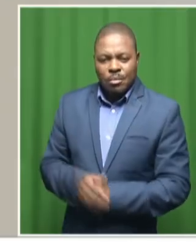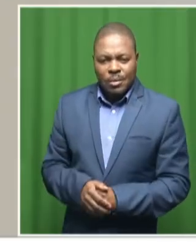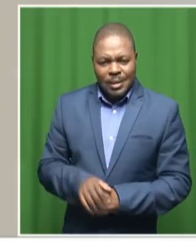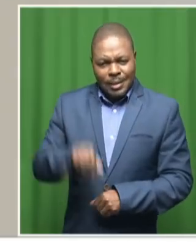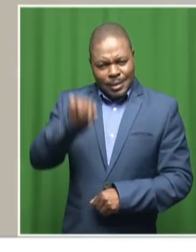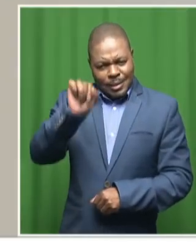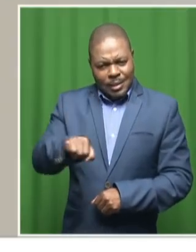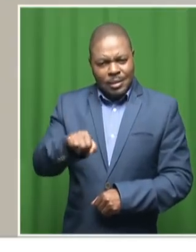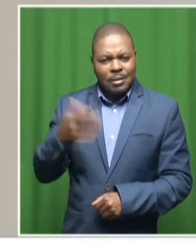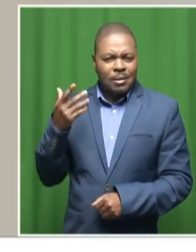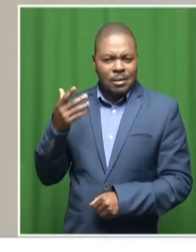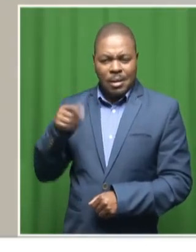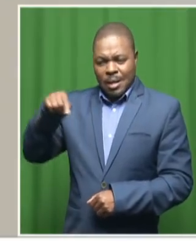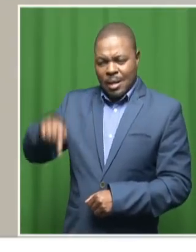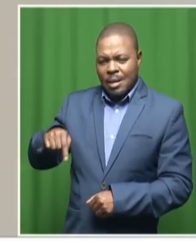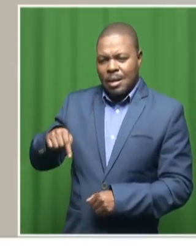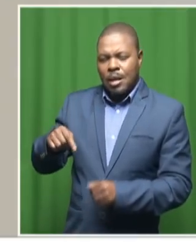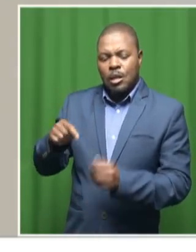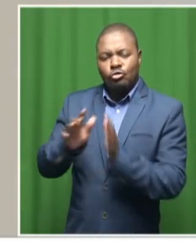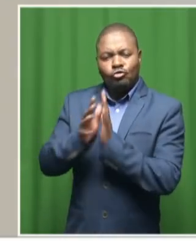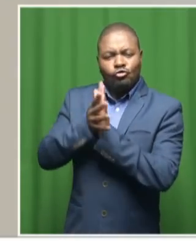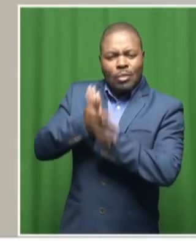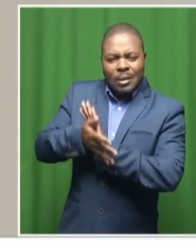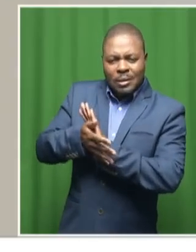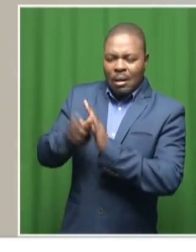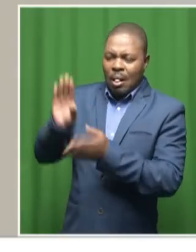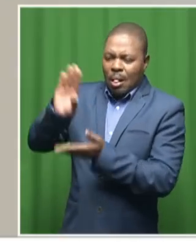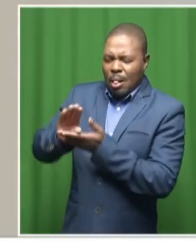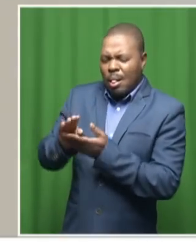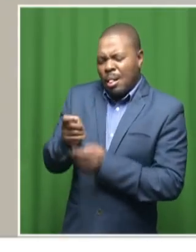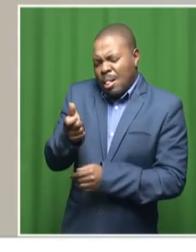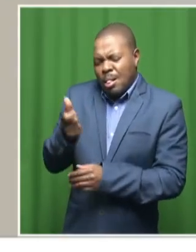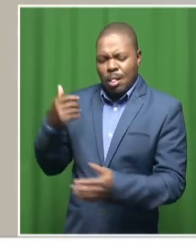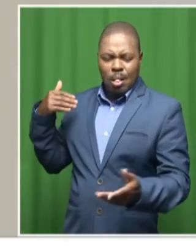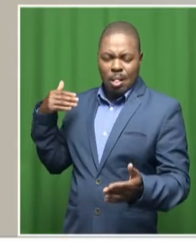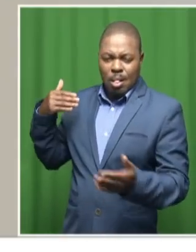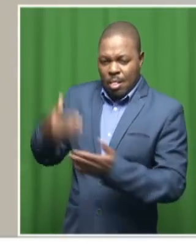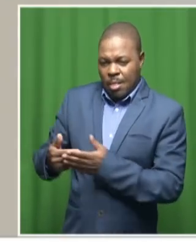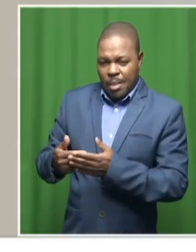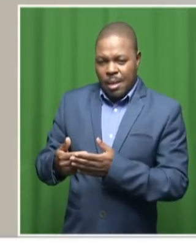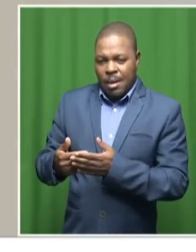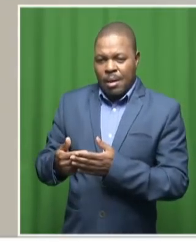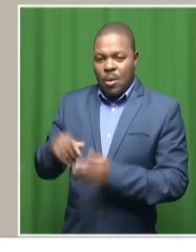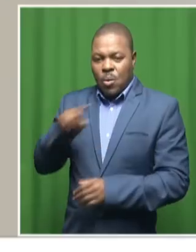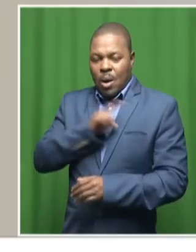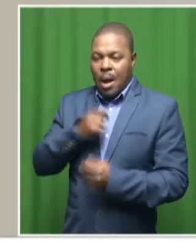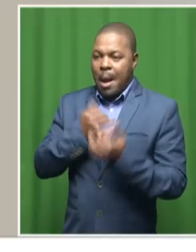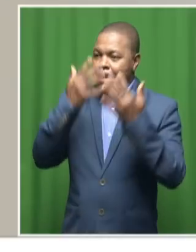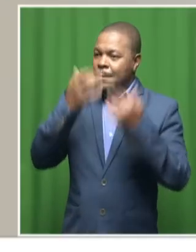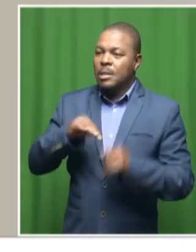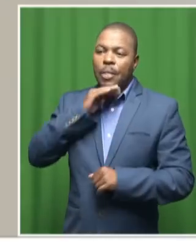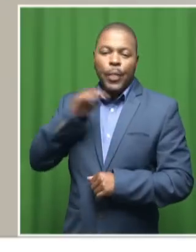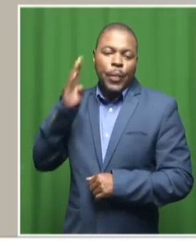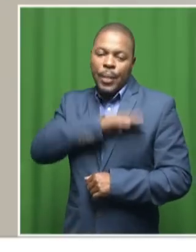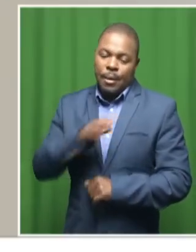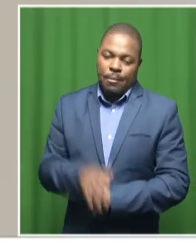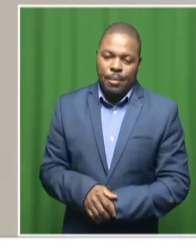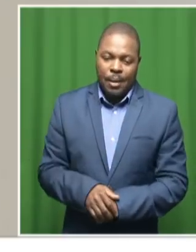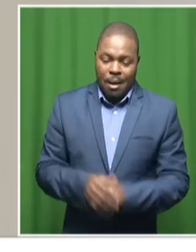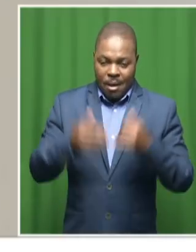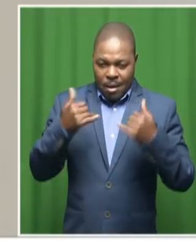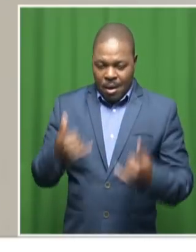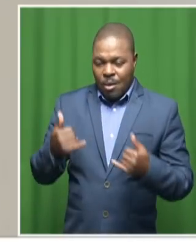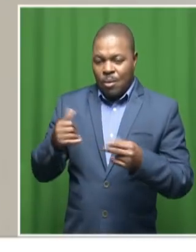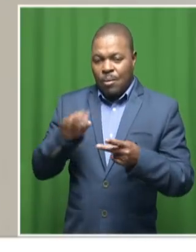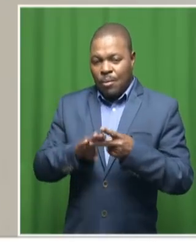been underinvestment in infrastructure over a long period of time because there just hasn't been the budget for it. There is